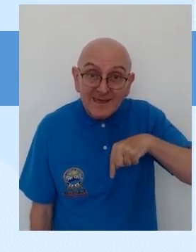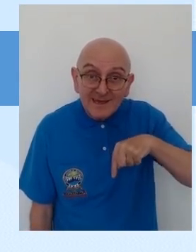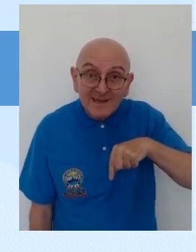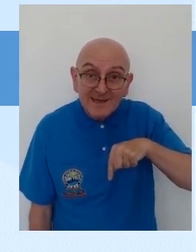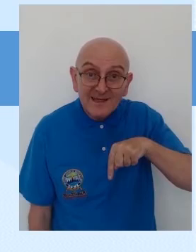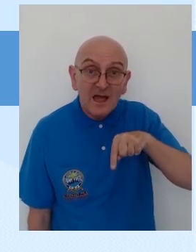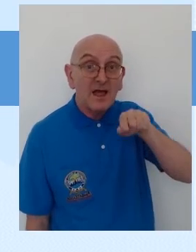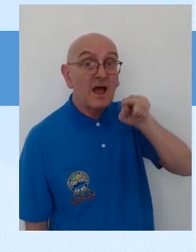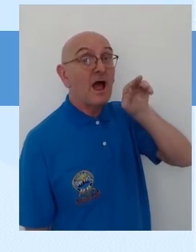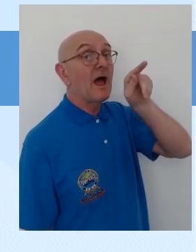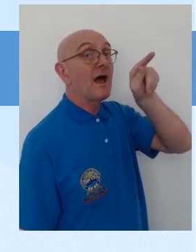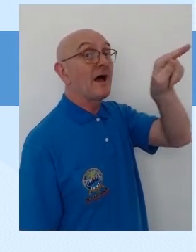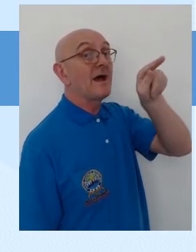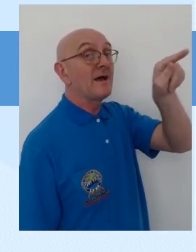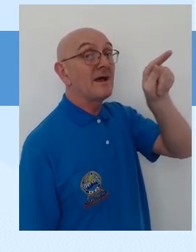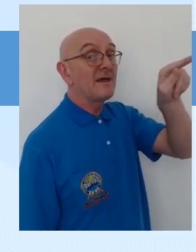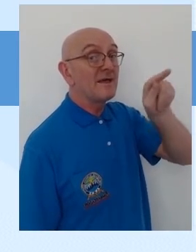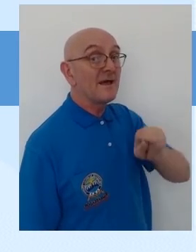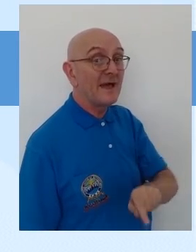Here